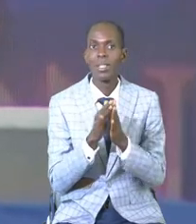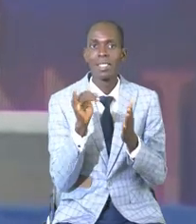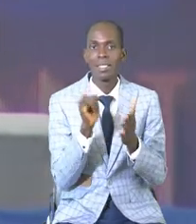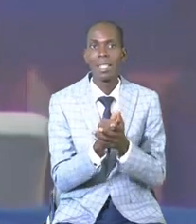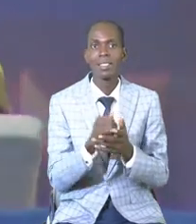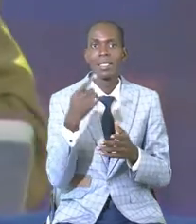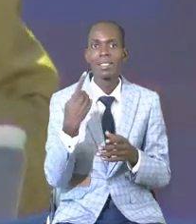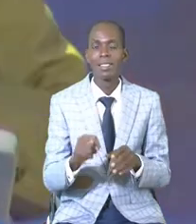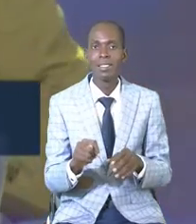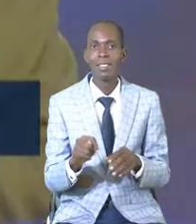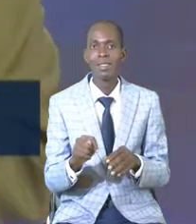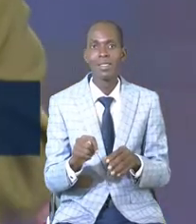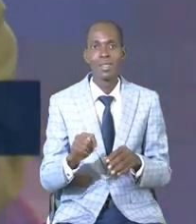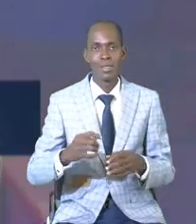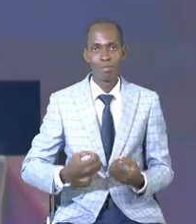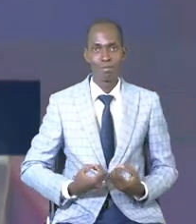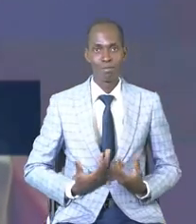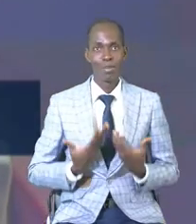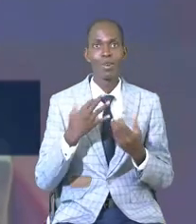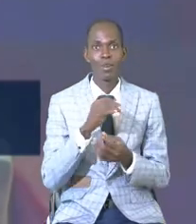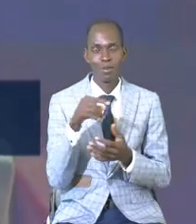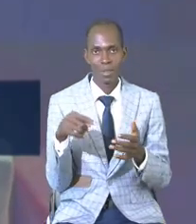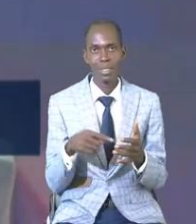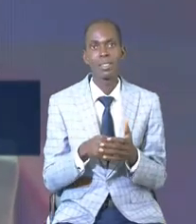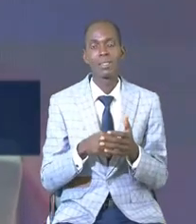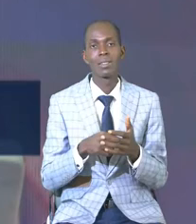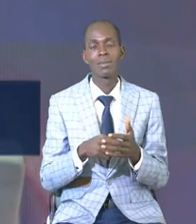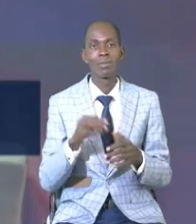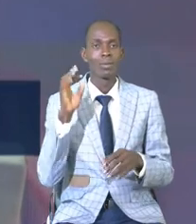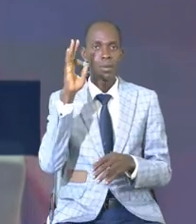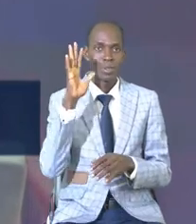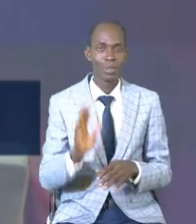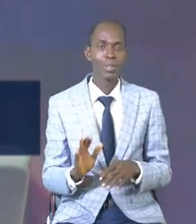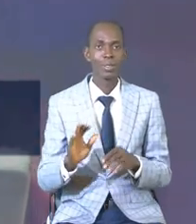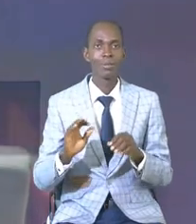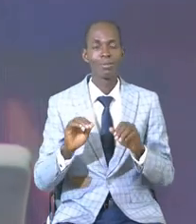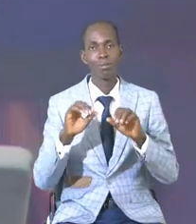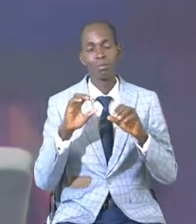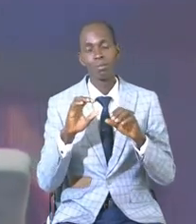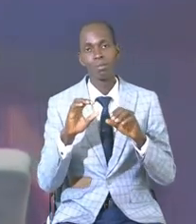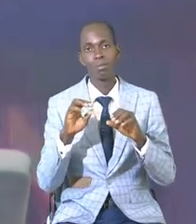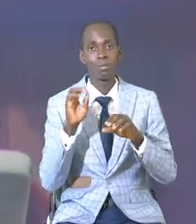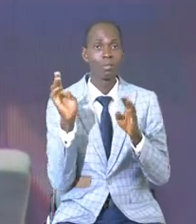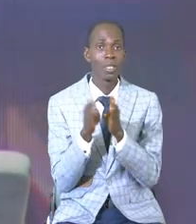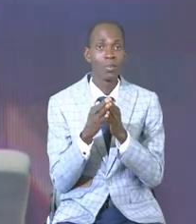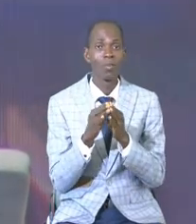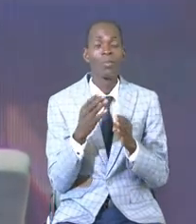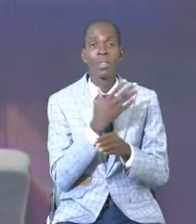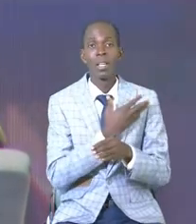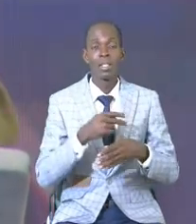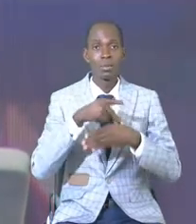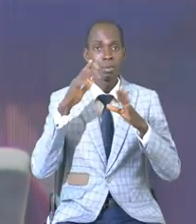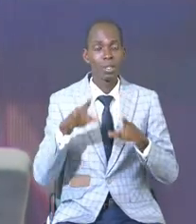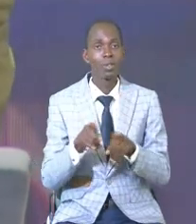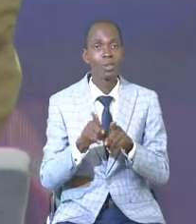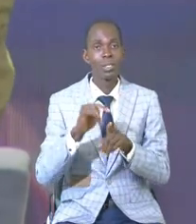impact of this ministers' conference or the professionals, as well as the crusade in the evening, that